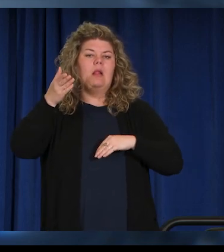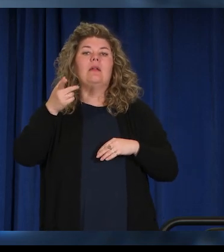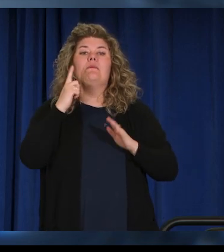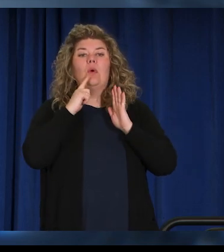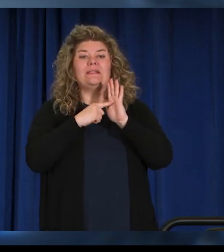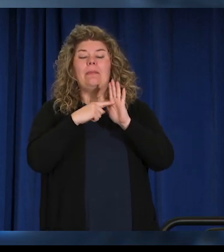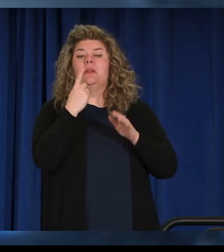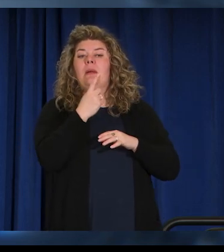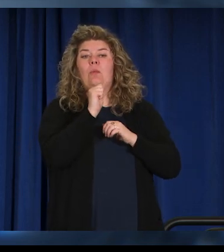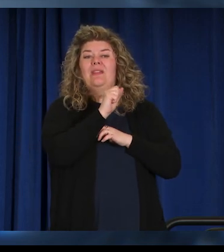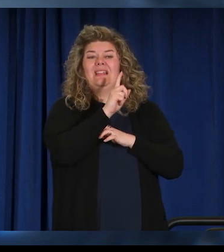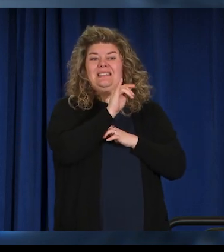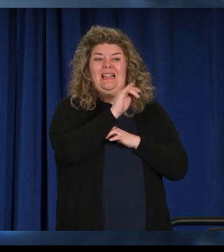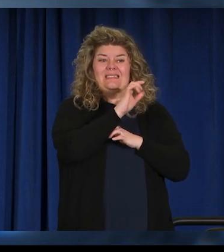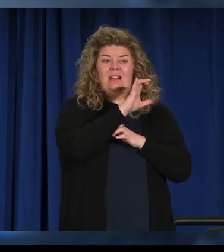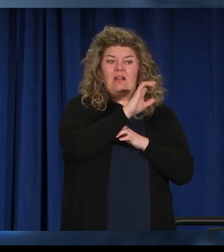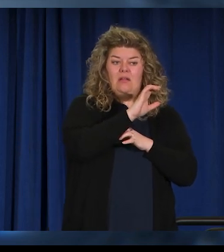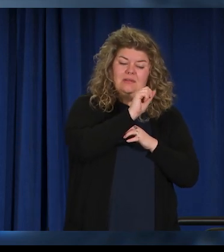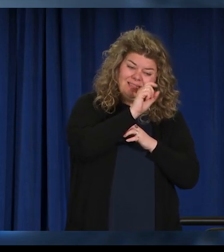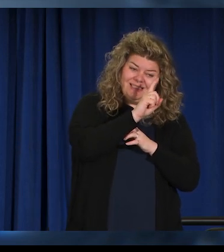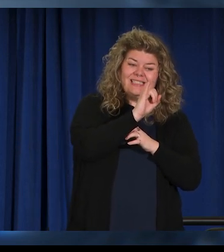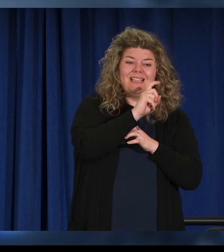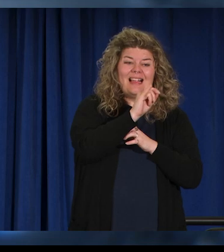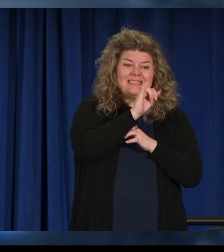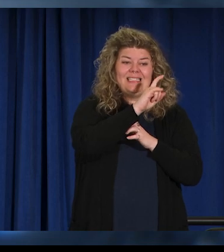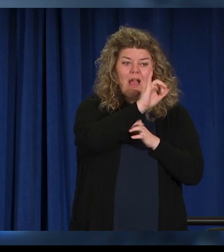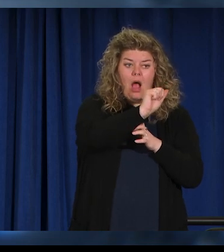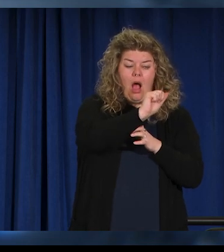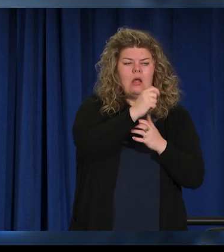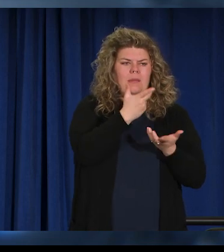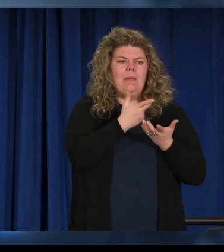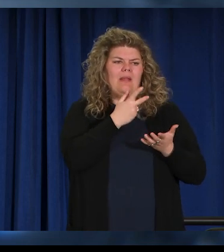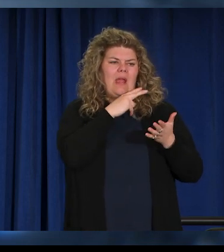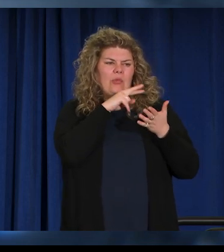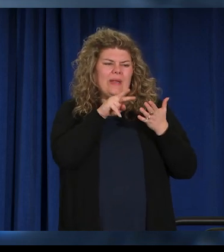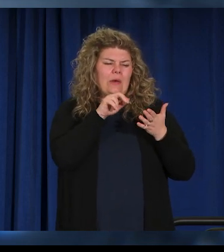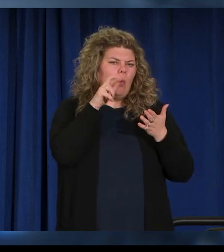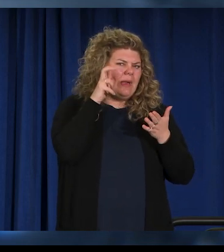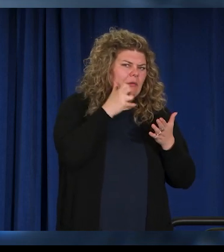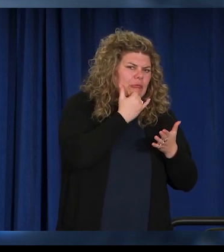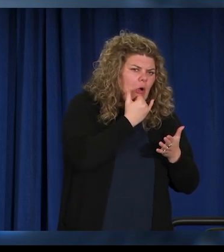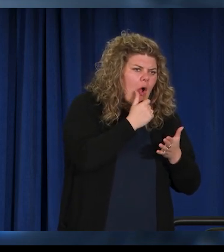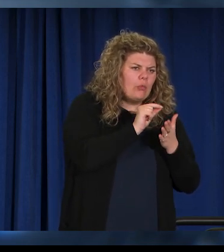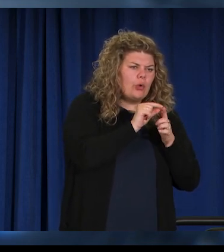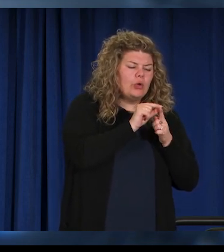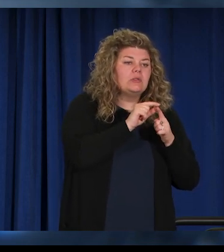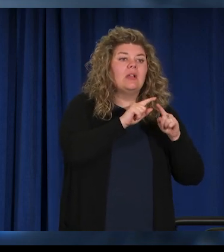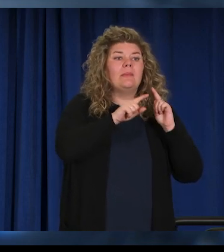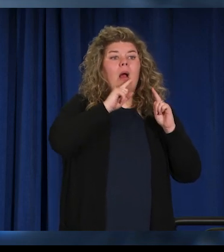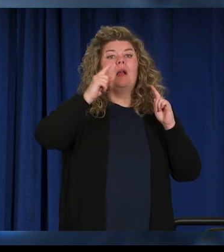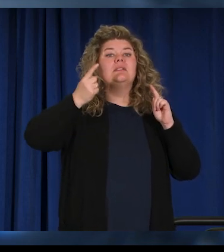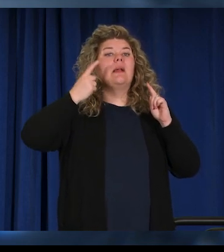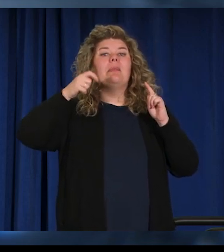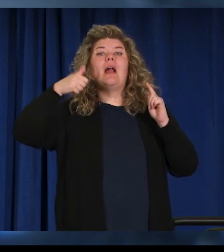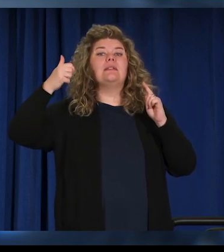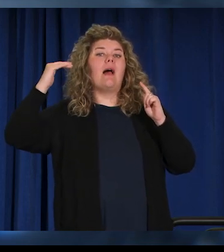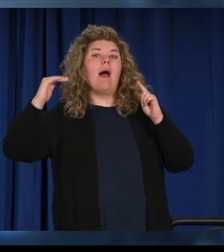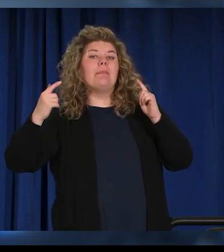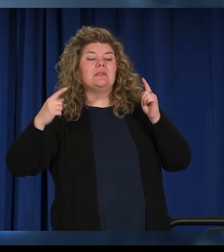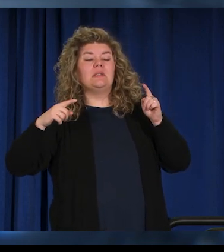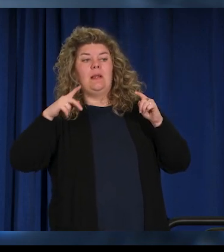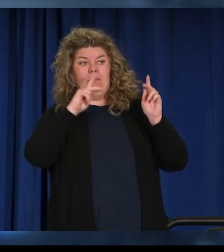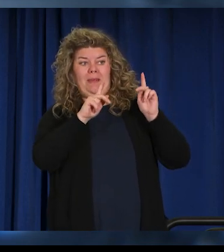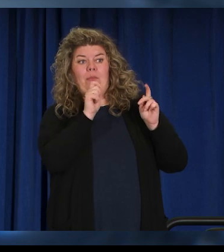dyslexia may have phonological deficits, causing them to sometimes misread or mishear words. As a balancing force, it's also common for